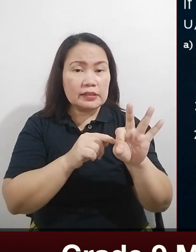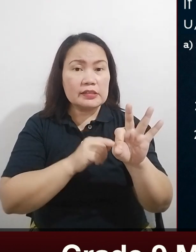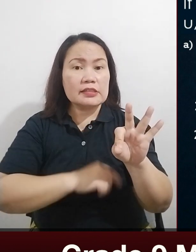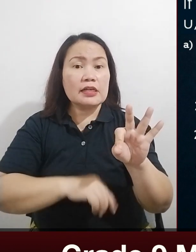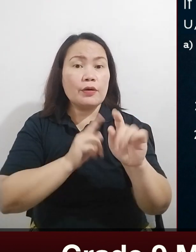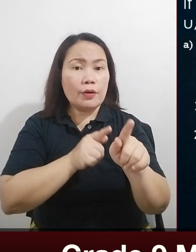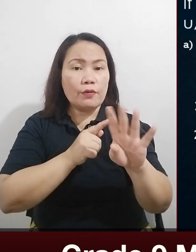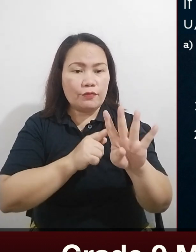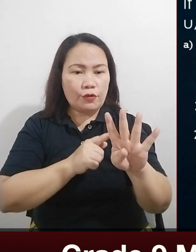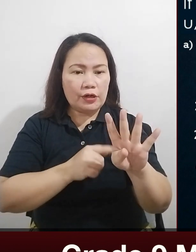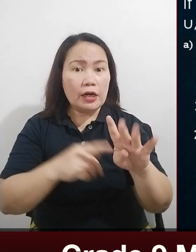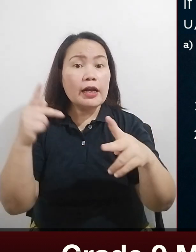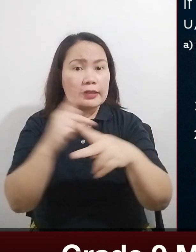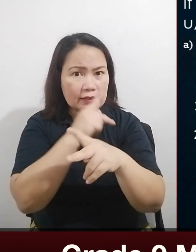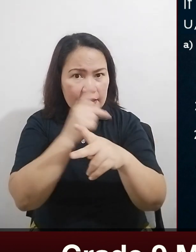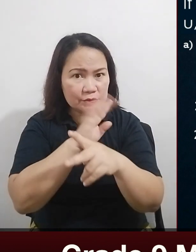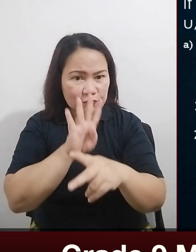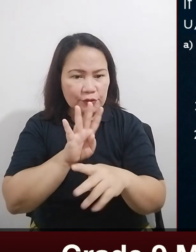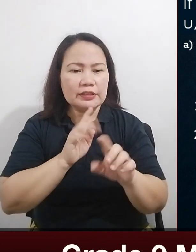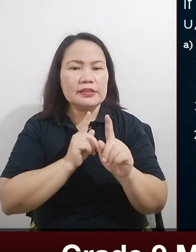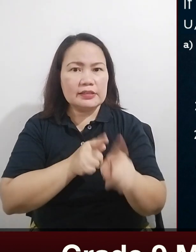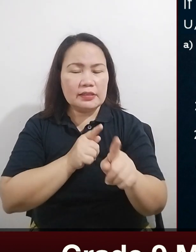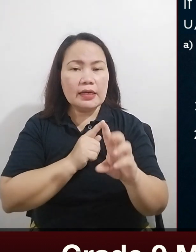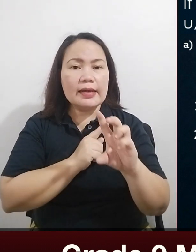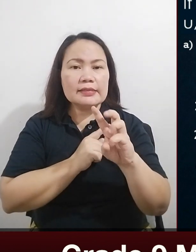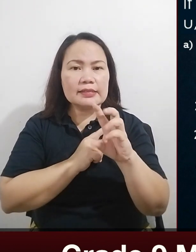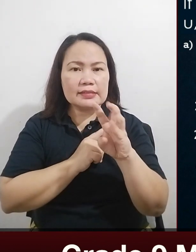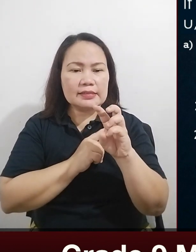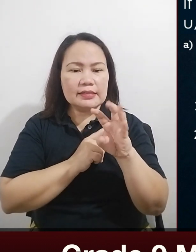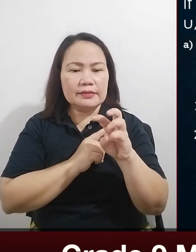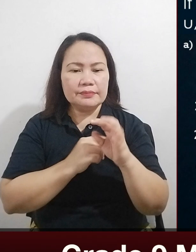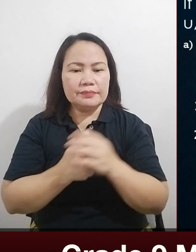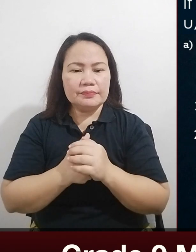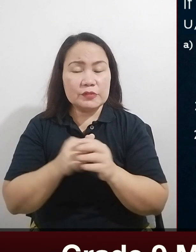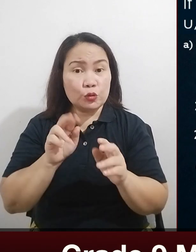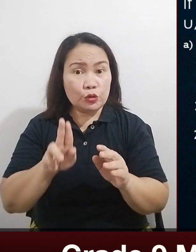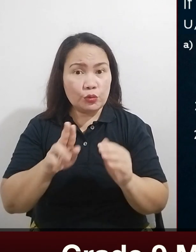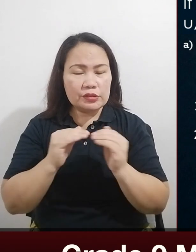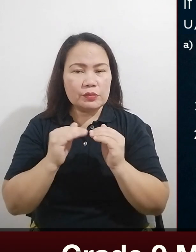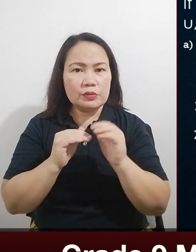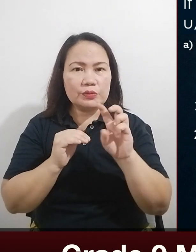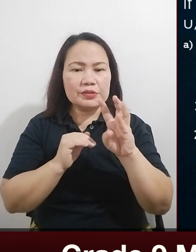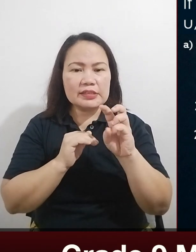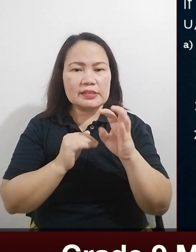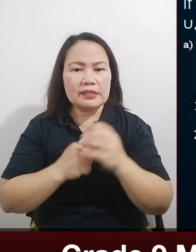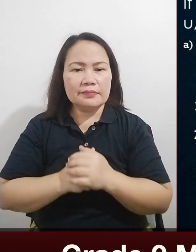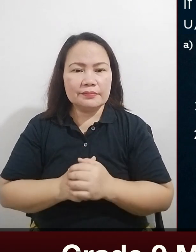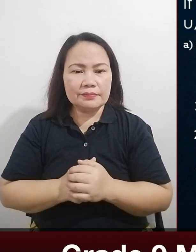4. Times 4, the answer is 16. Okay?